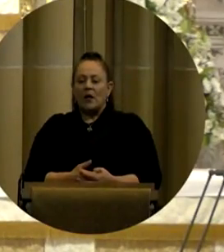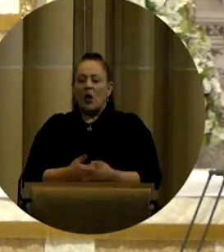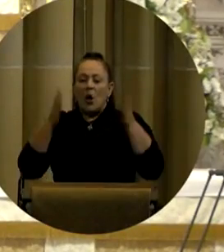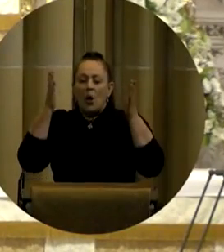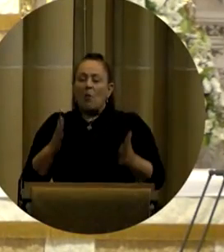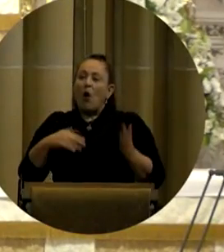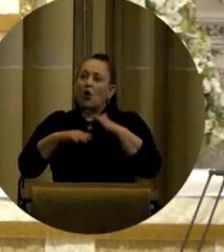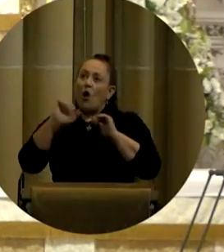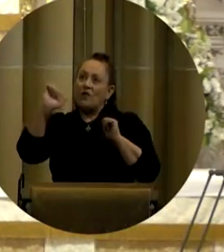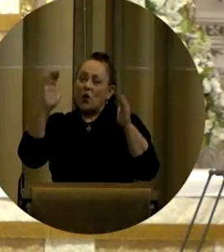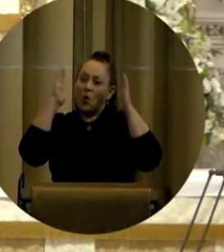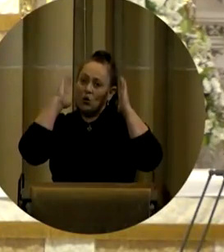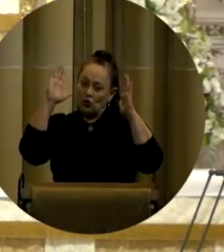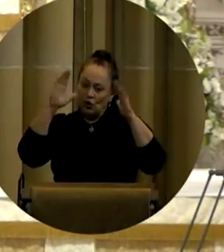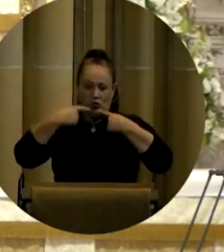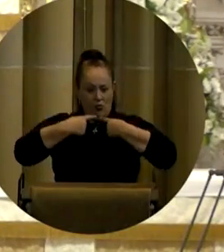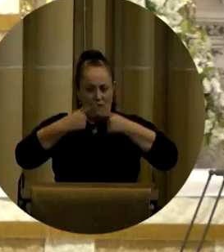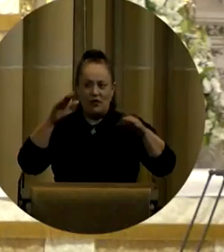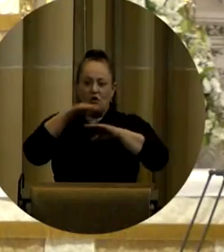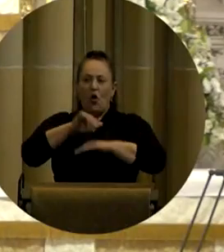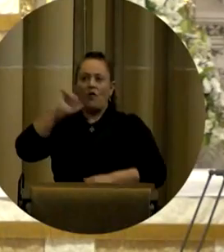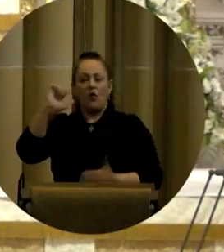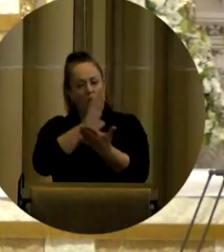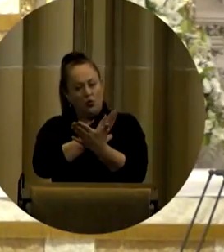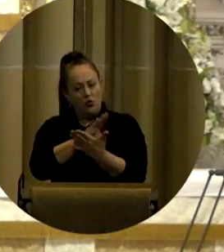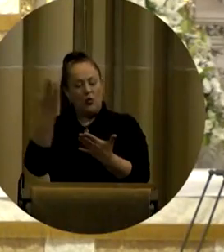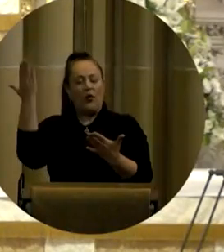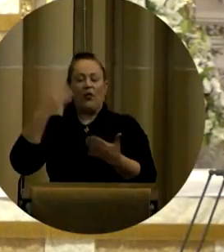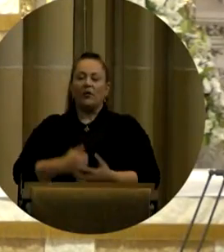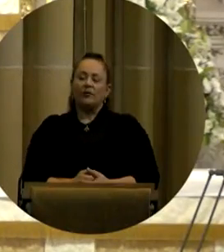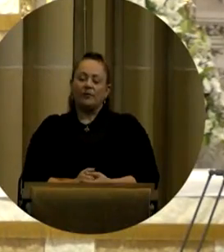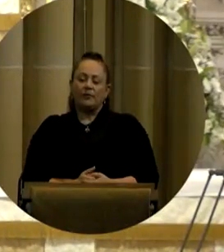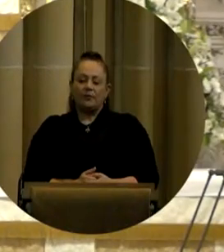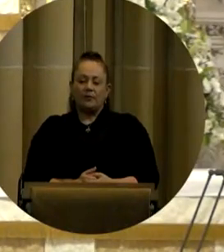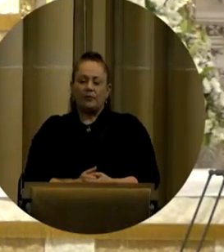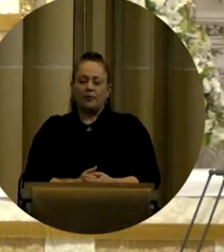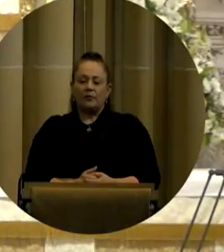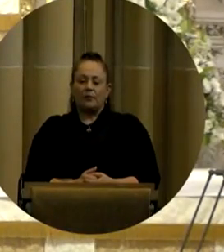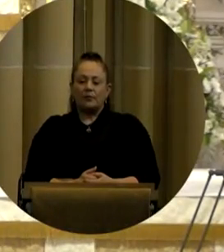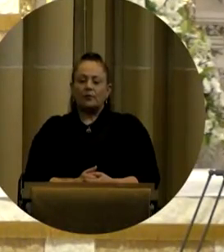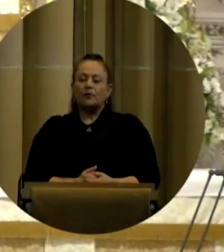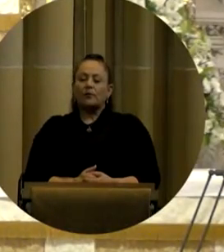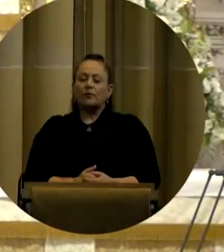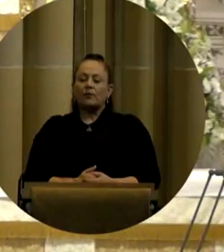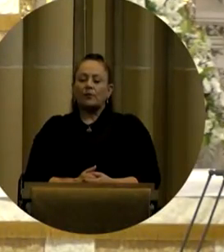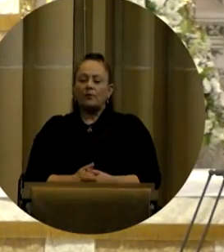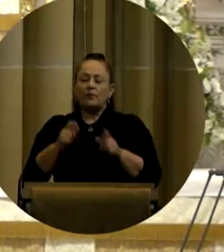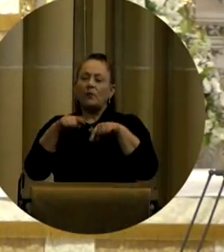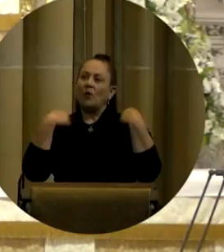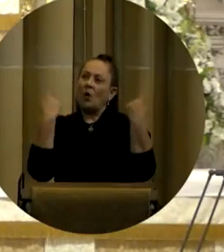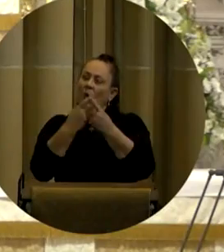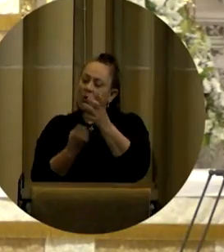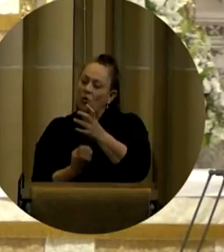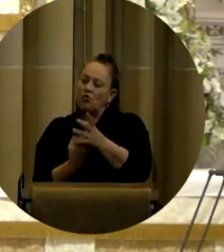on the confession of the truth, may flourish in harmony and be made strong in